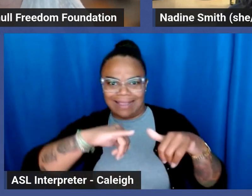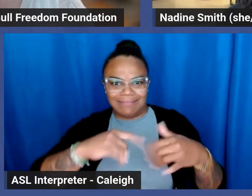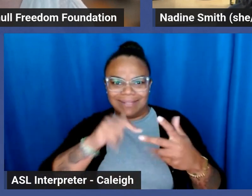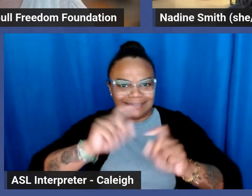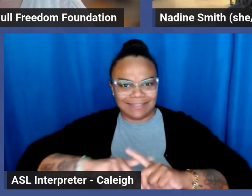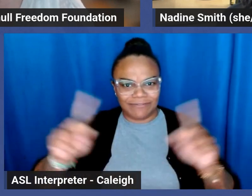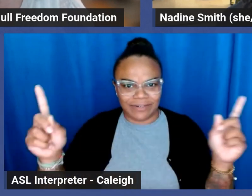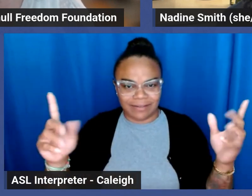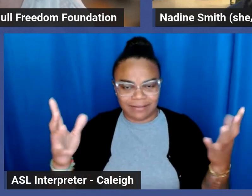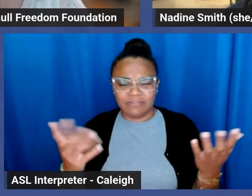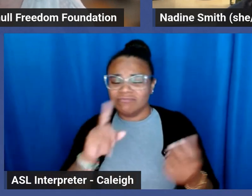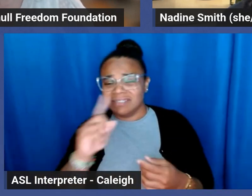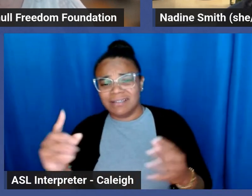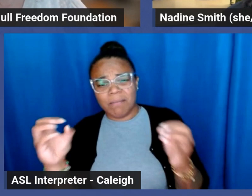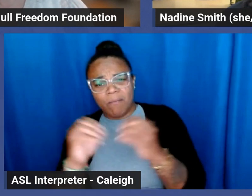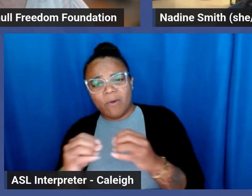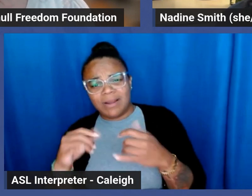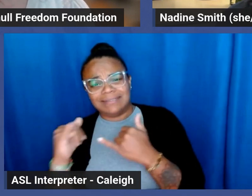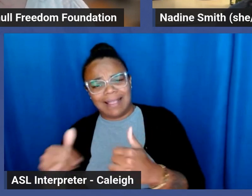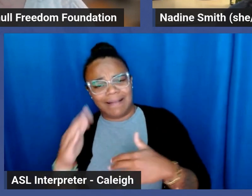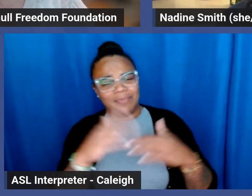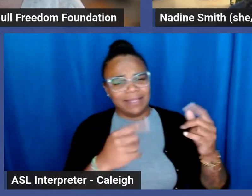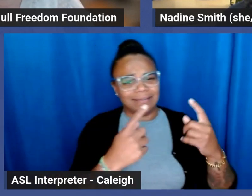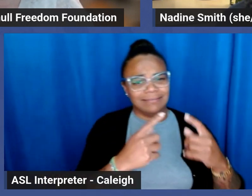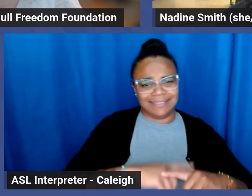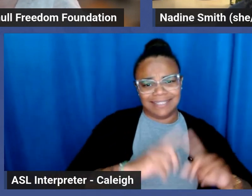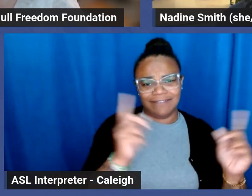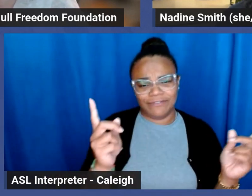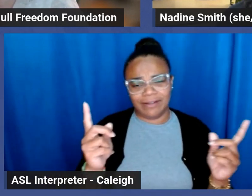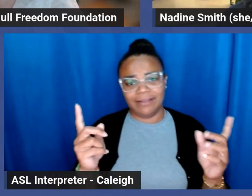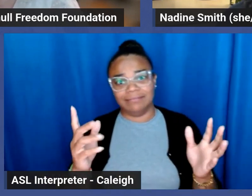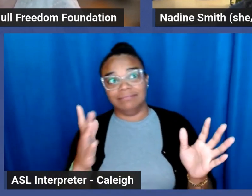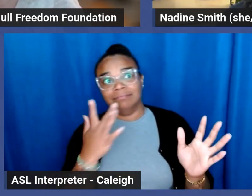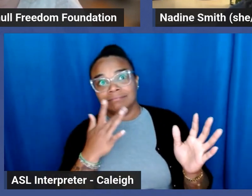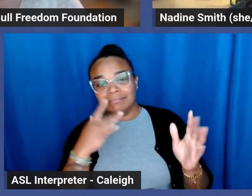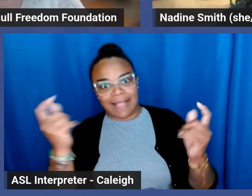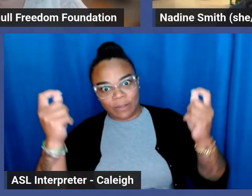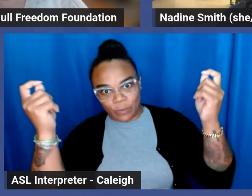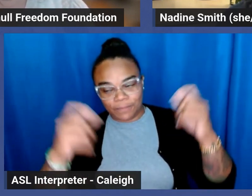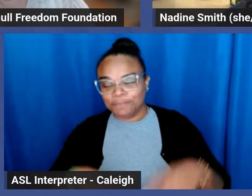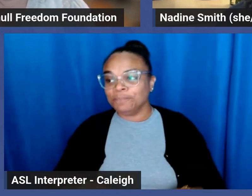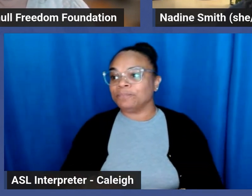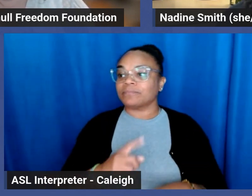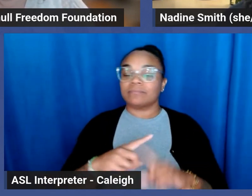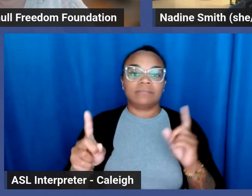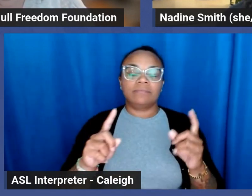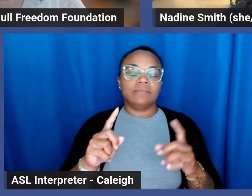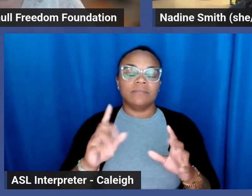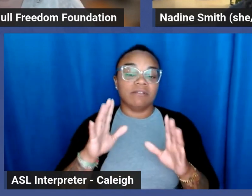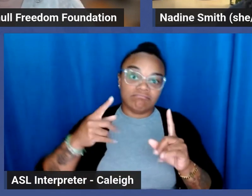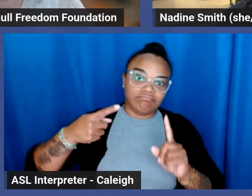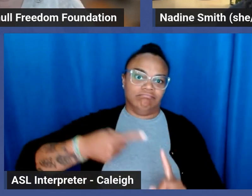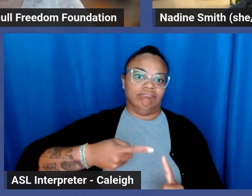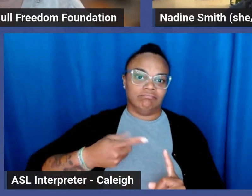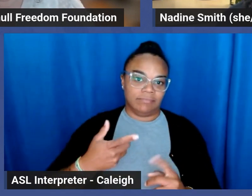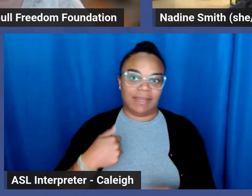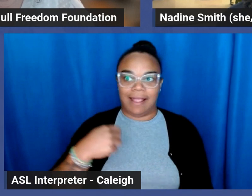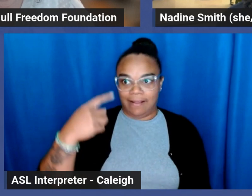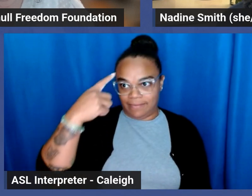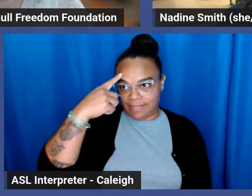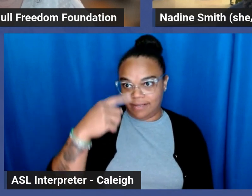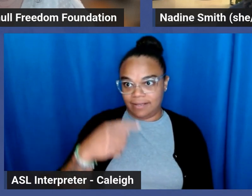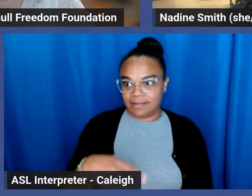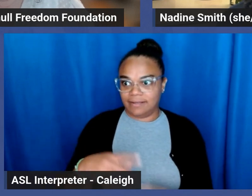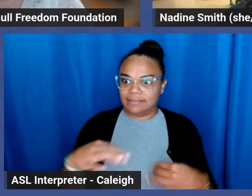are. But all of that is by way of saying that I think it